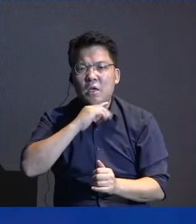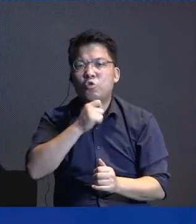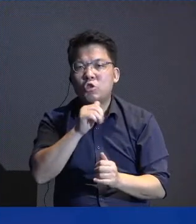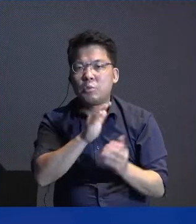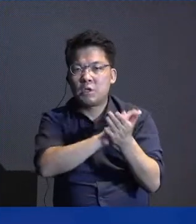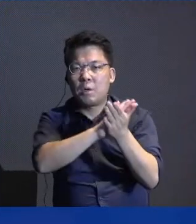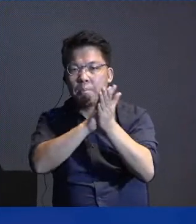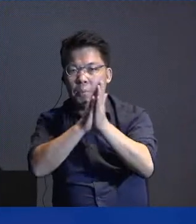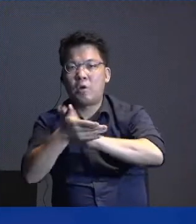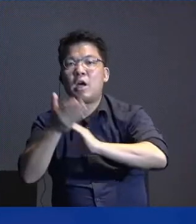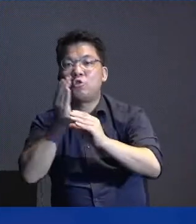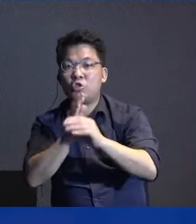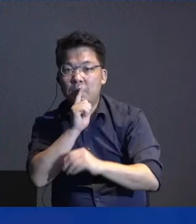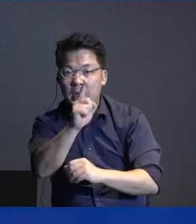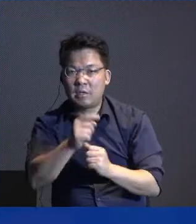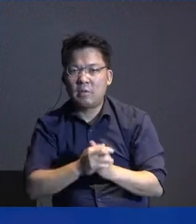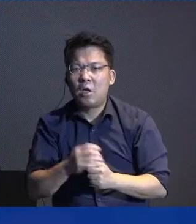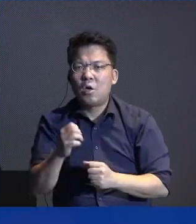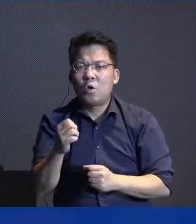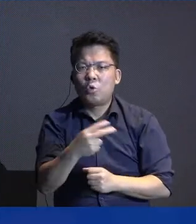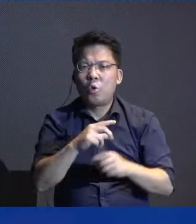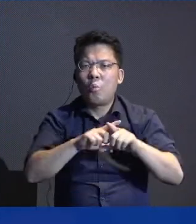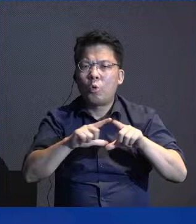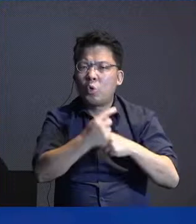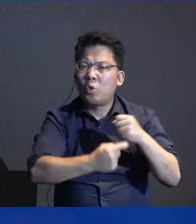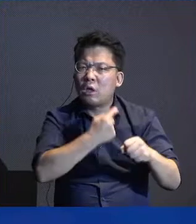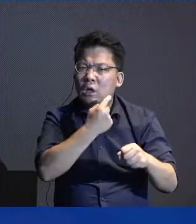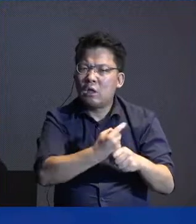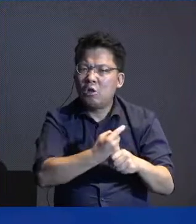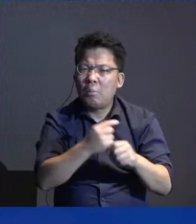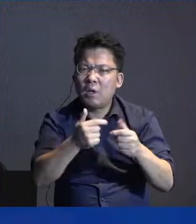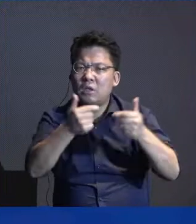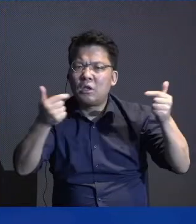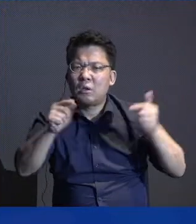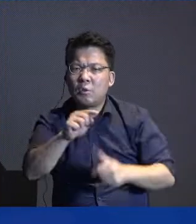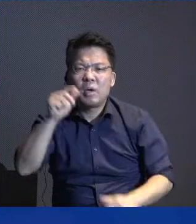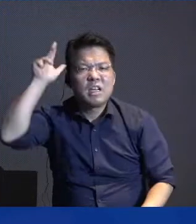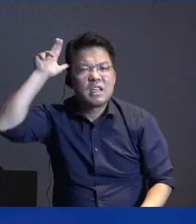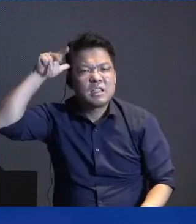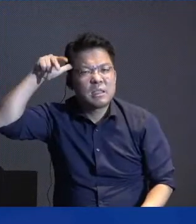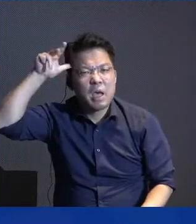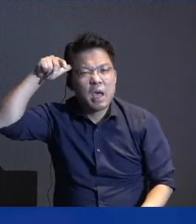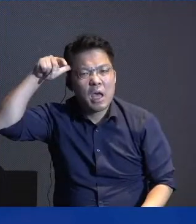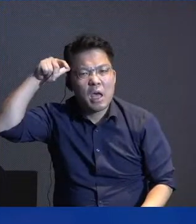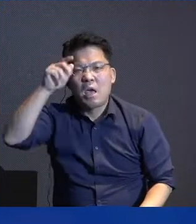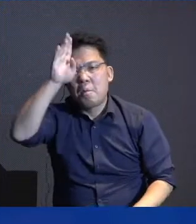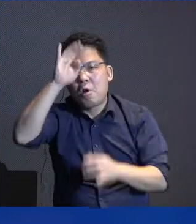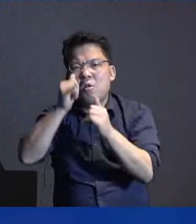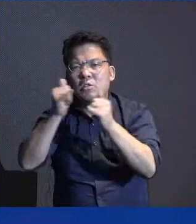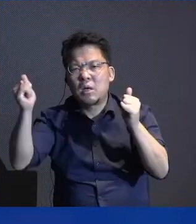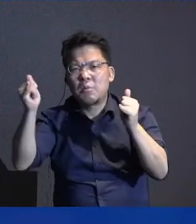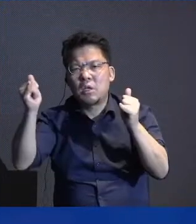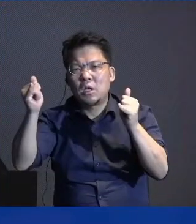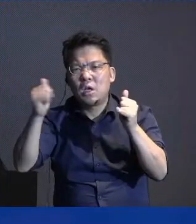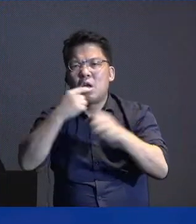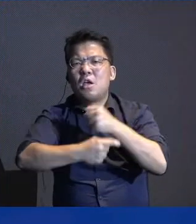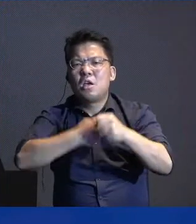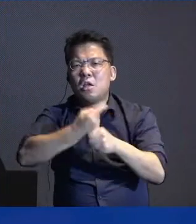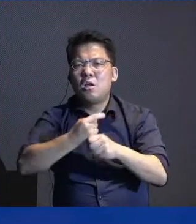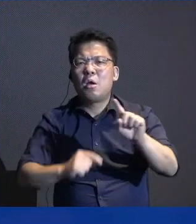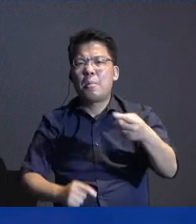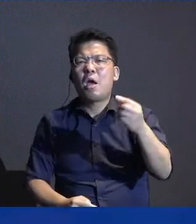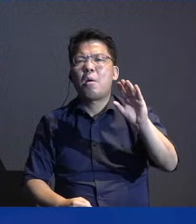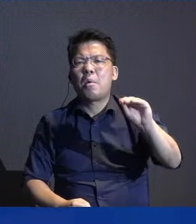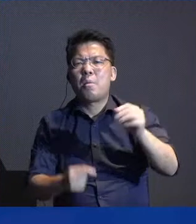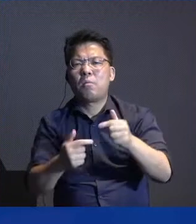WHO estimates. Limited primary mental health care resources, at least at our place, we are heavily biased towards